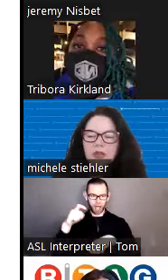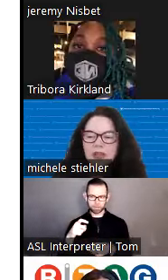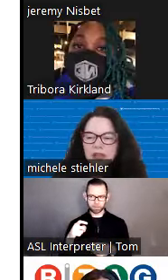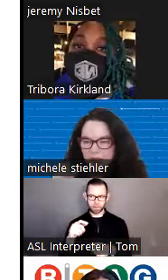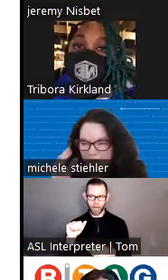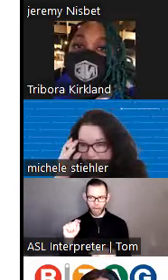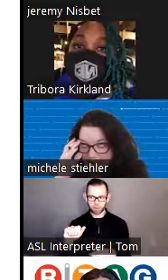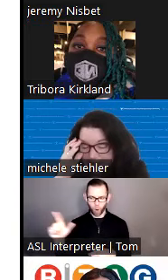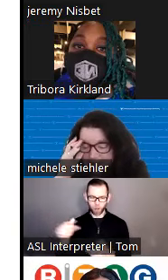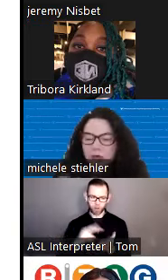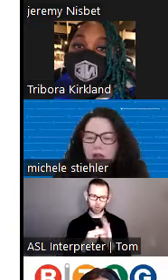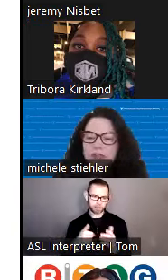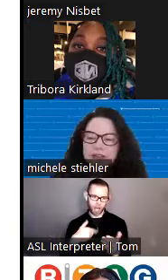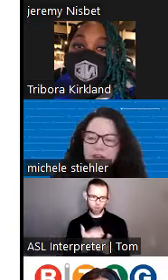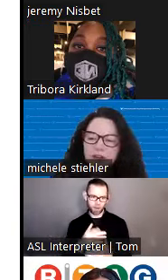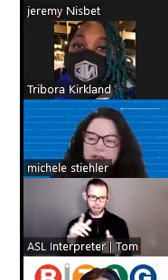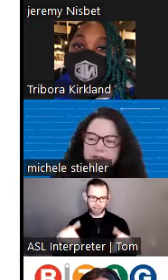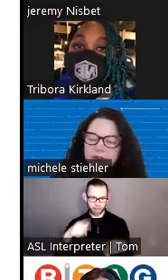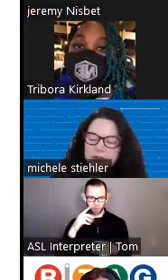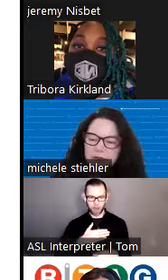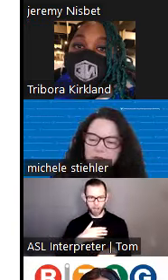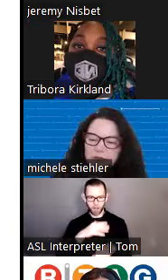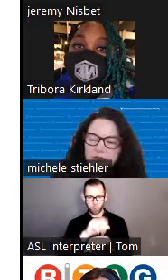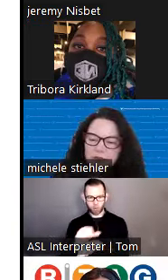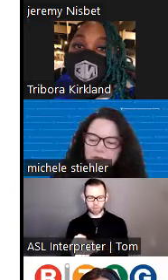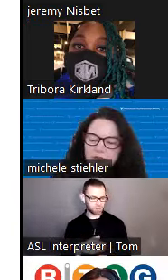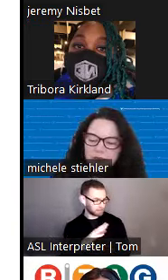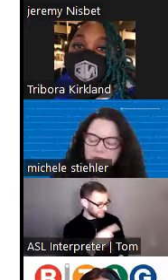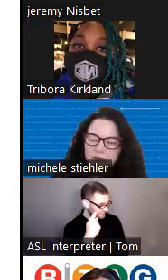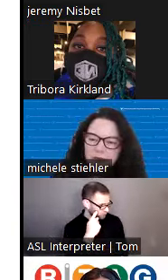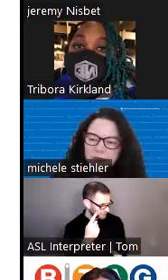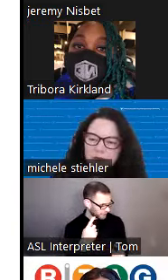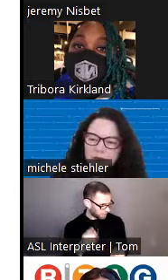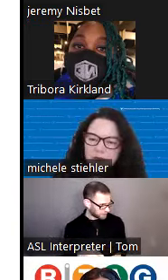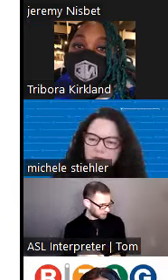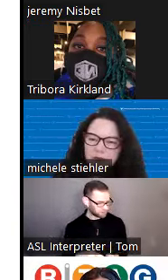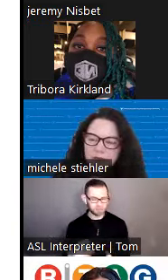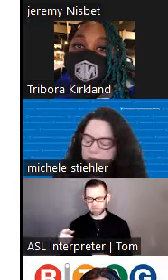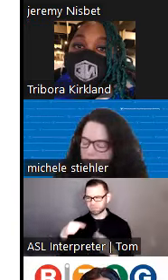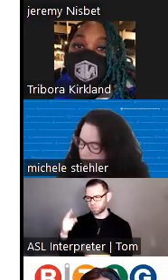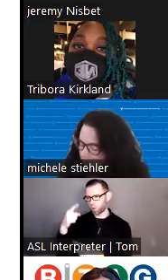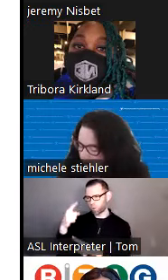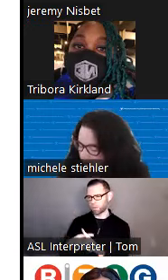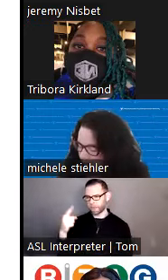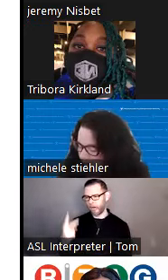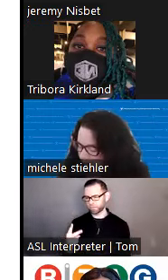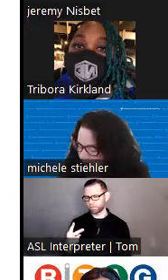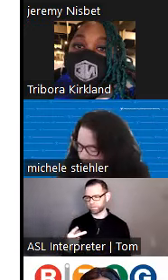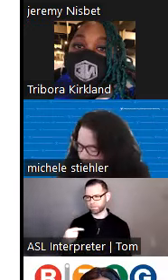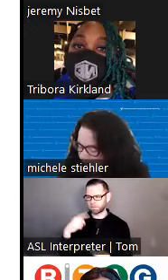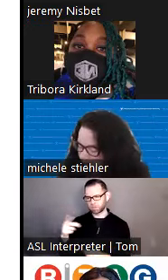appointments. Is this a recent occurrence? It's been happening for the last like month and a half, 2 months.